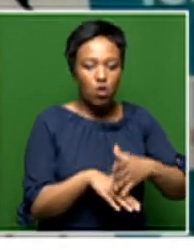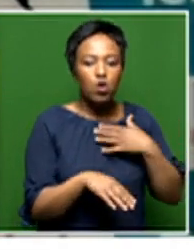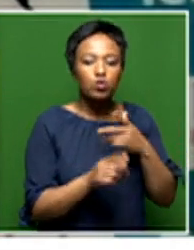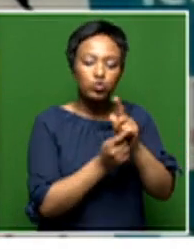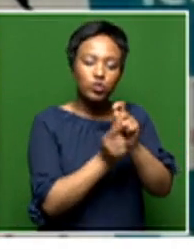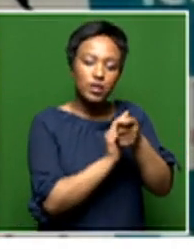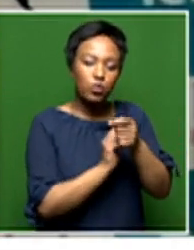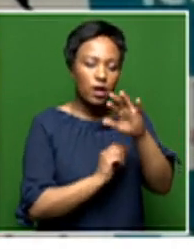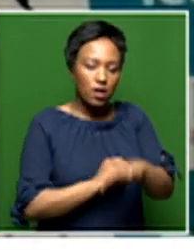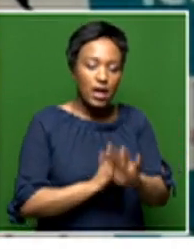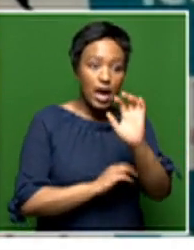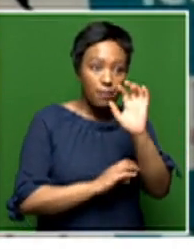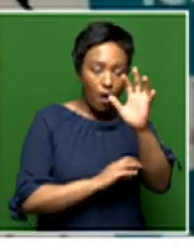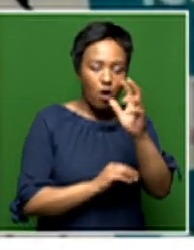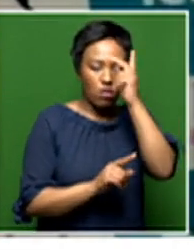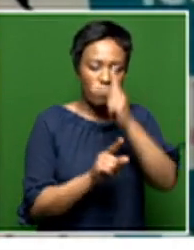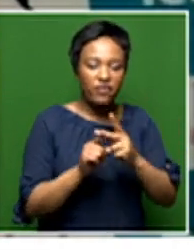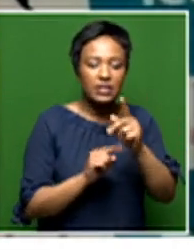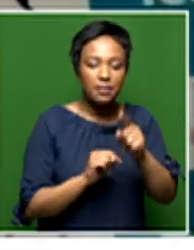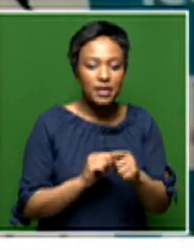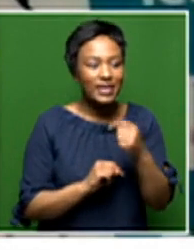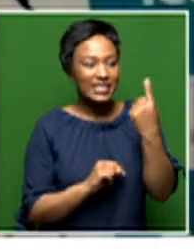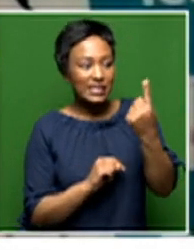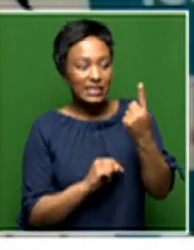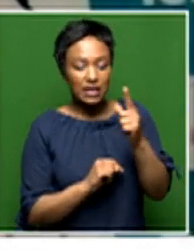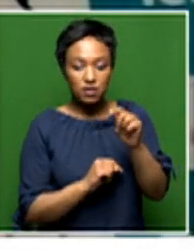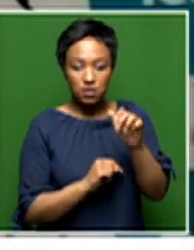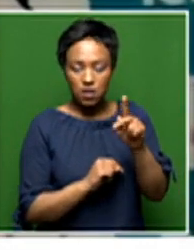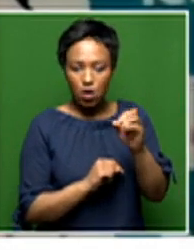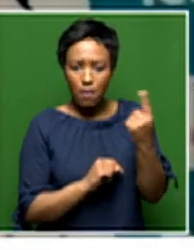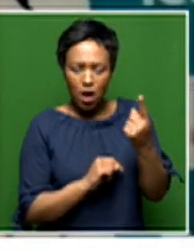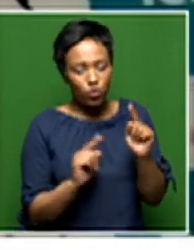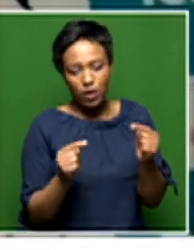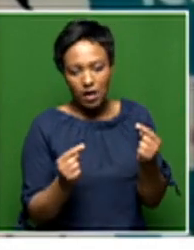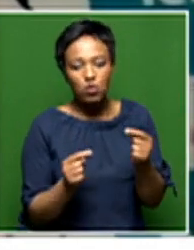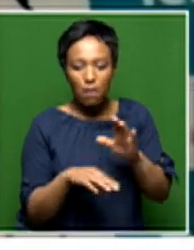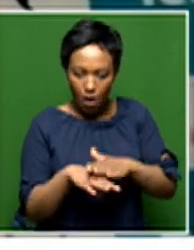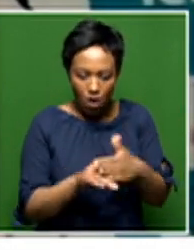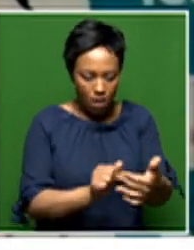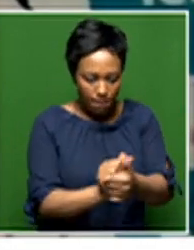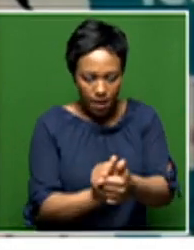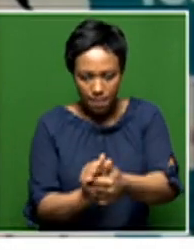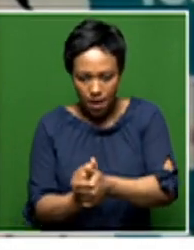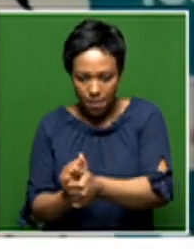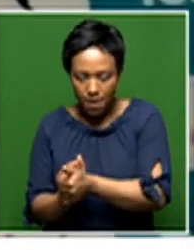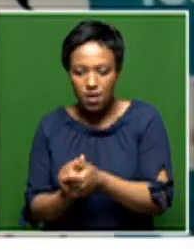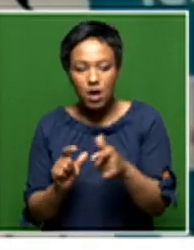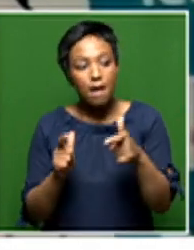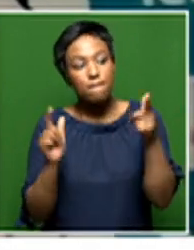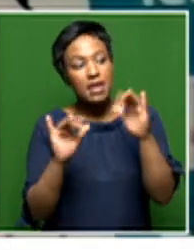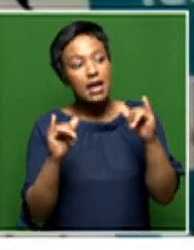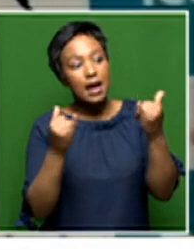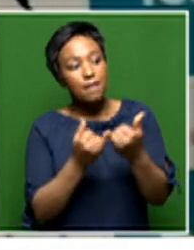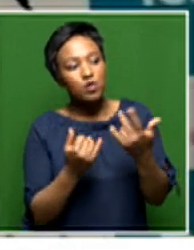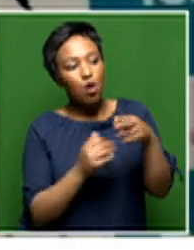Netball professional. Because Telkom alone, we won't do it. So we need another partner on board to come there. So we need other big companies to say, or